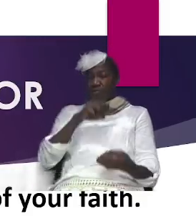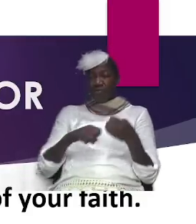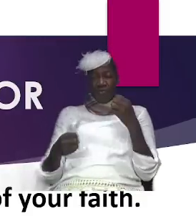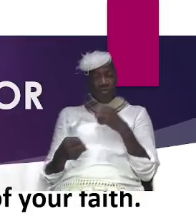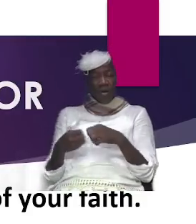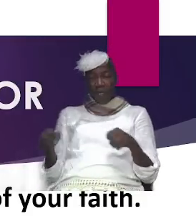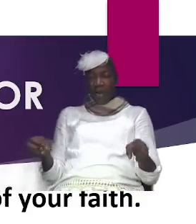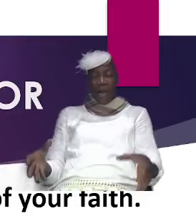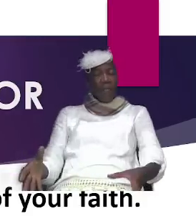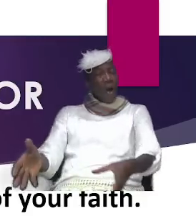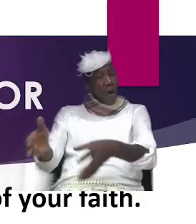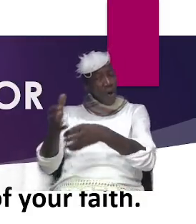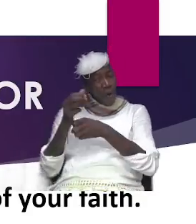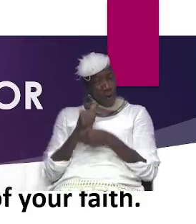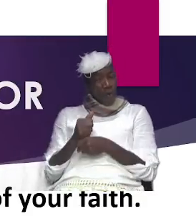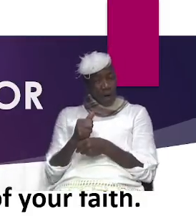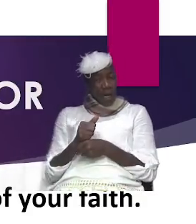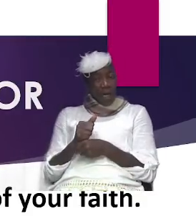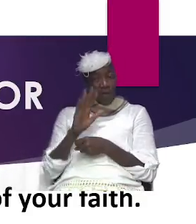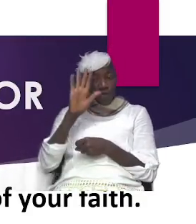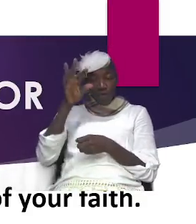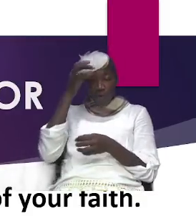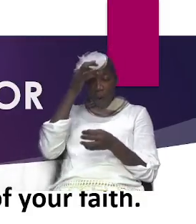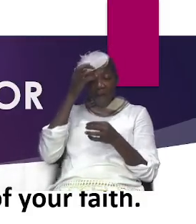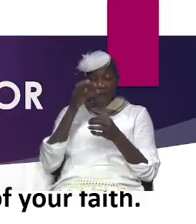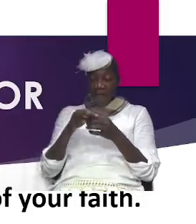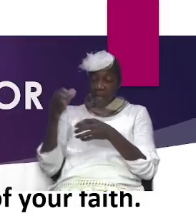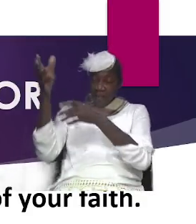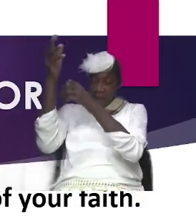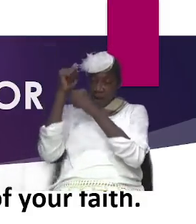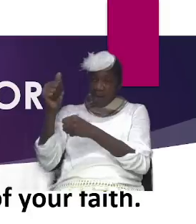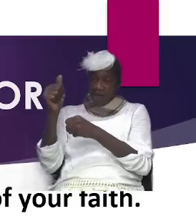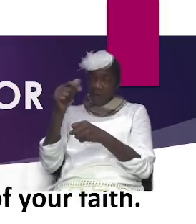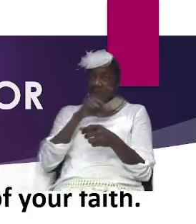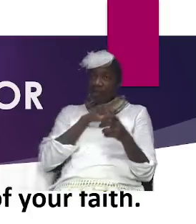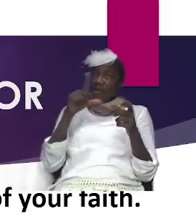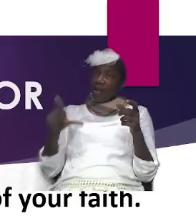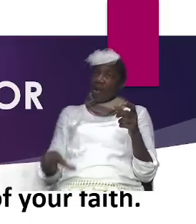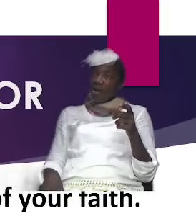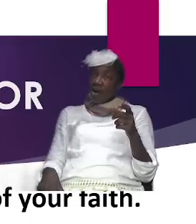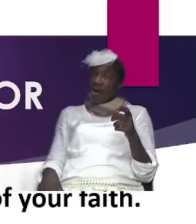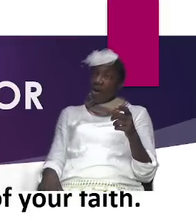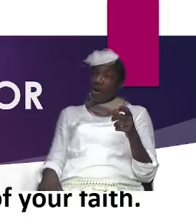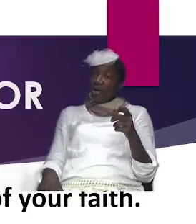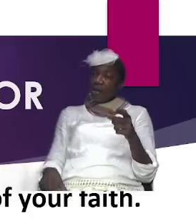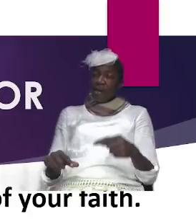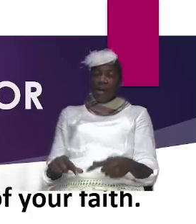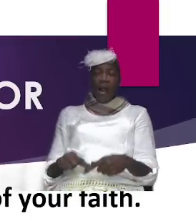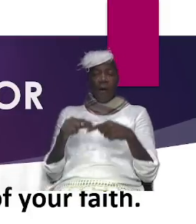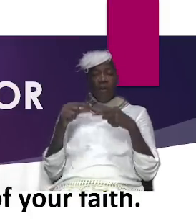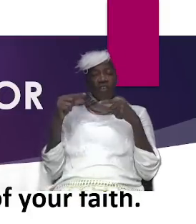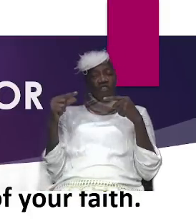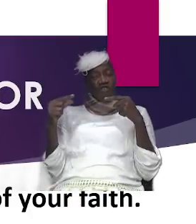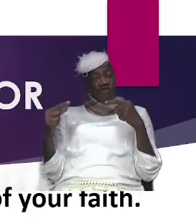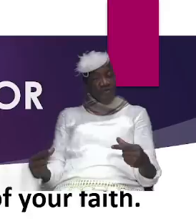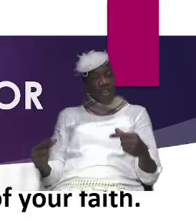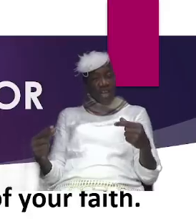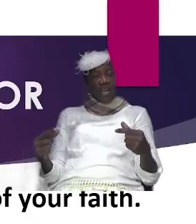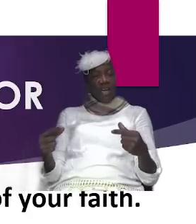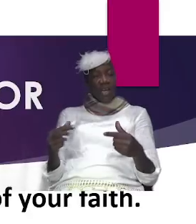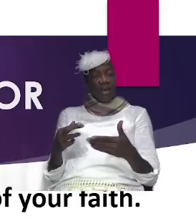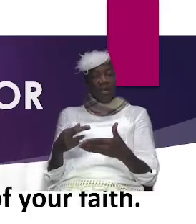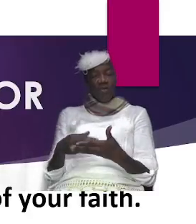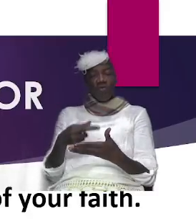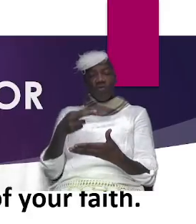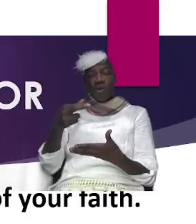hold on to your faith and confidence in the Lord, because it will be greatly rewarded.